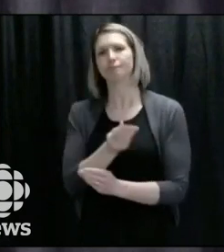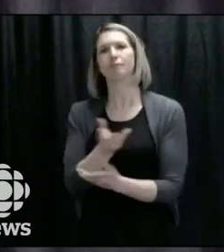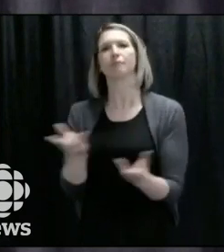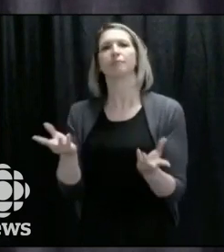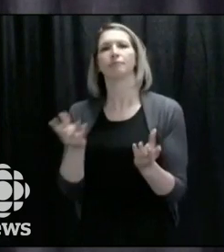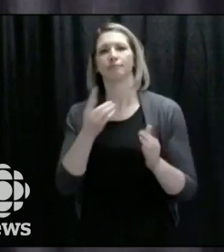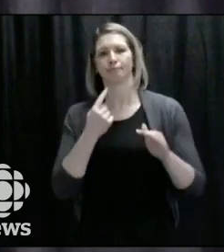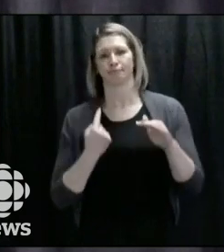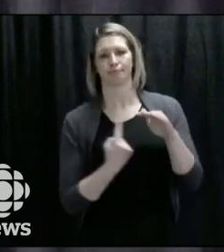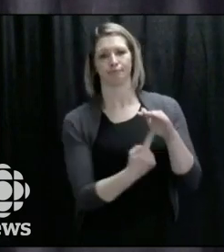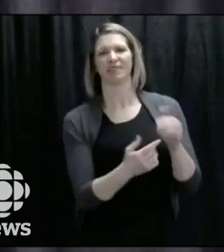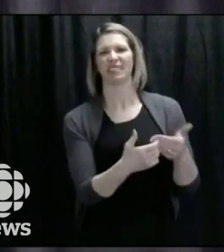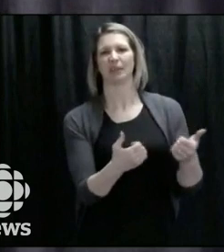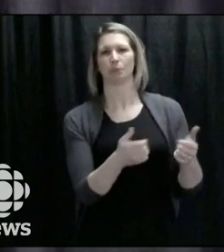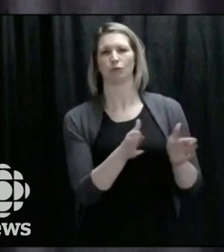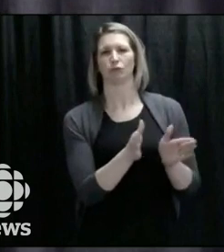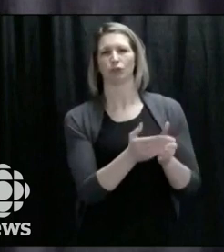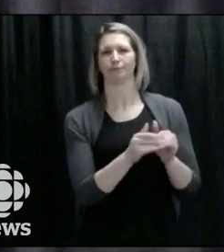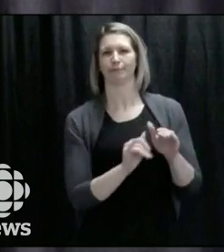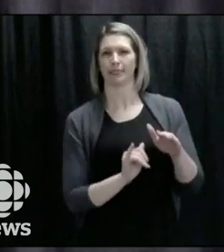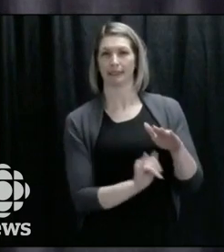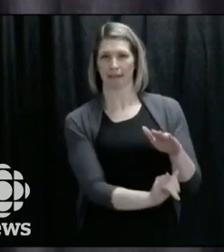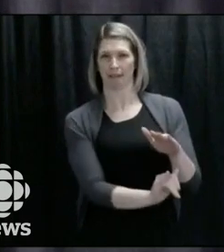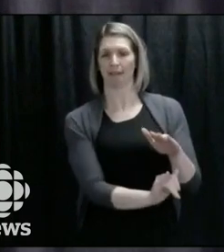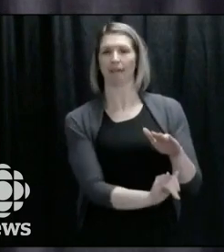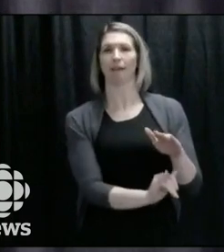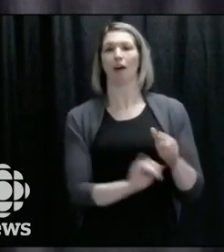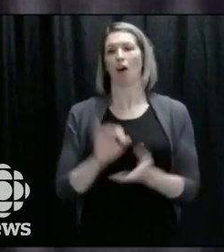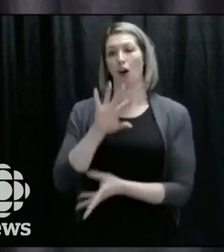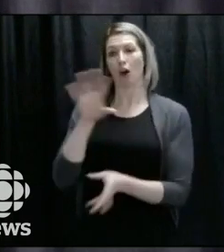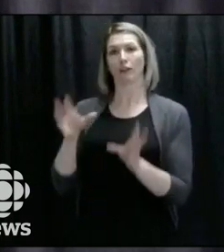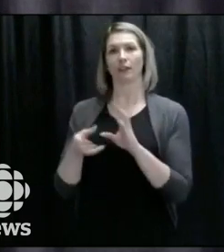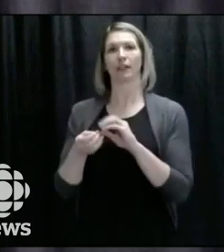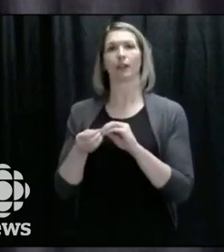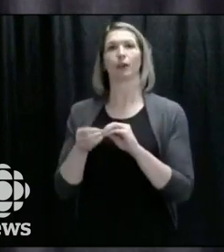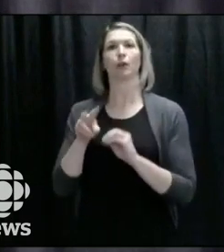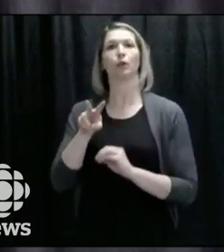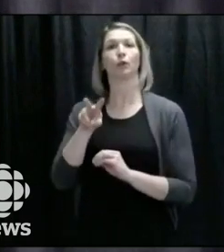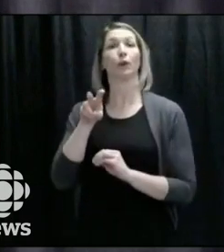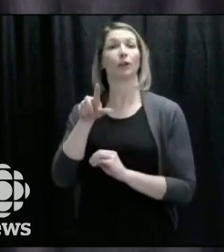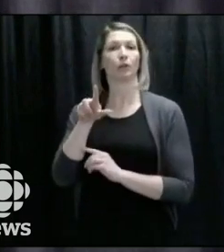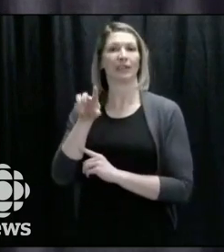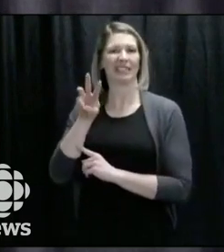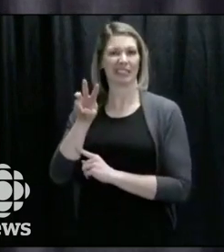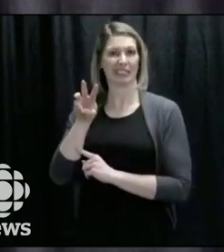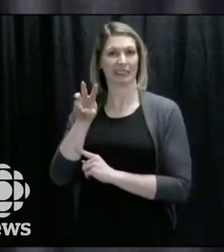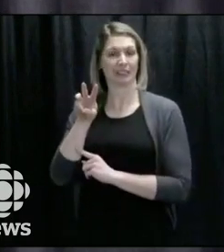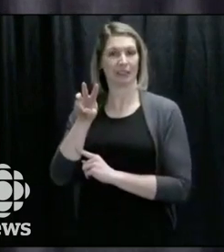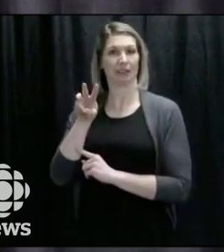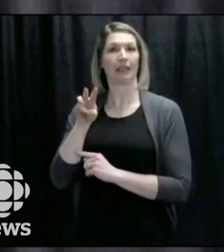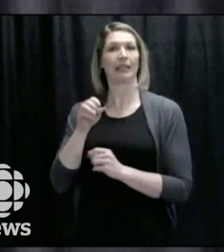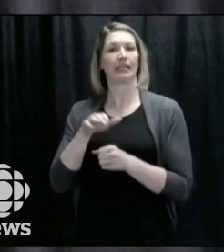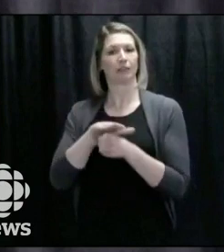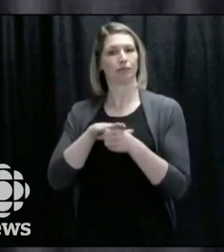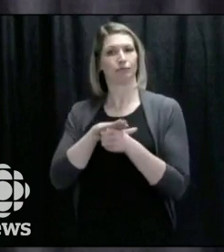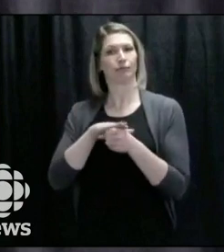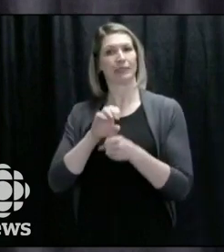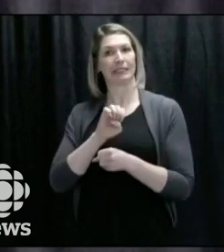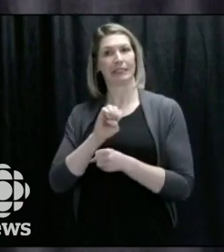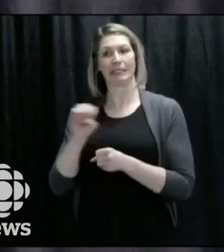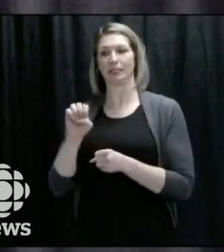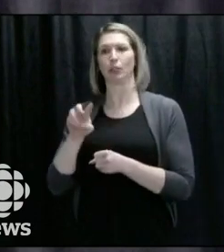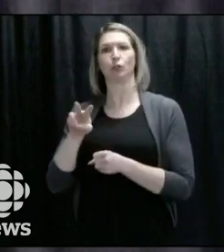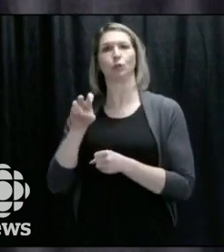will be advised to quarantine. The total number of cases in our province now is 226. By region, we have